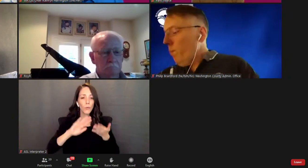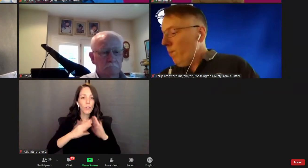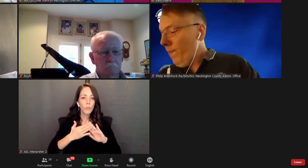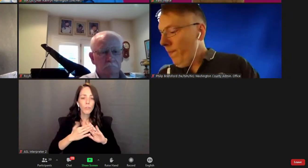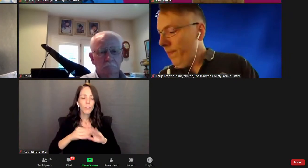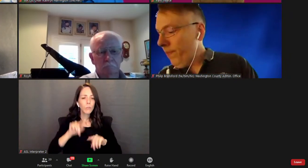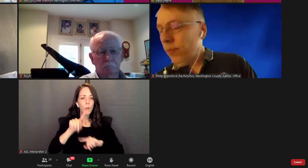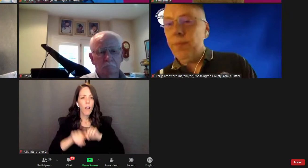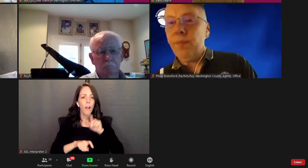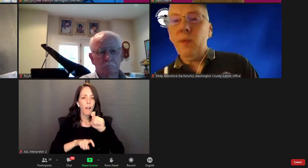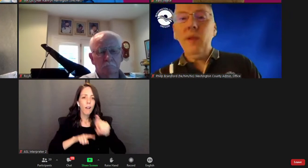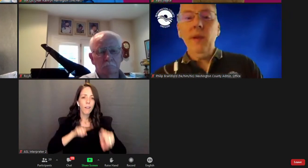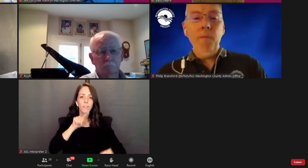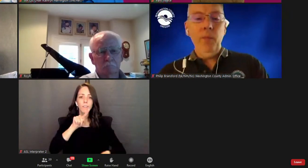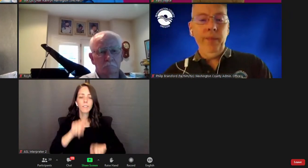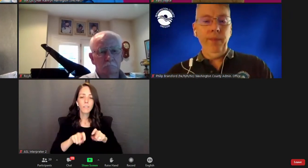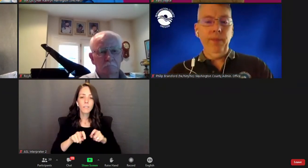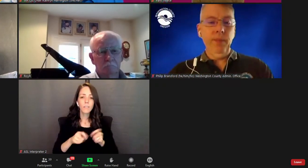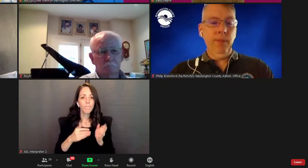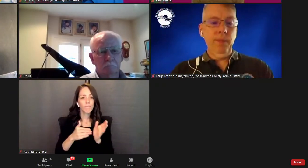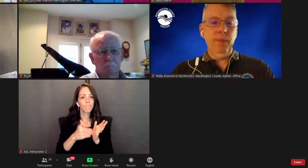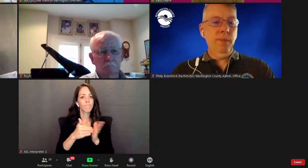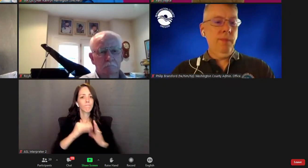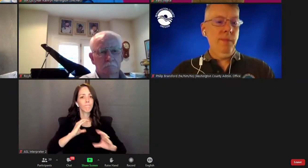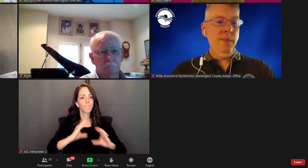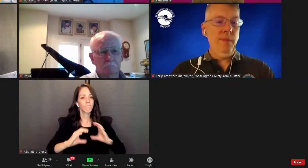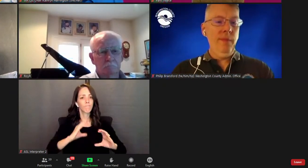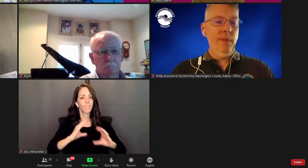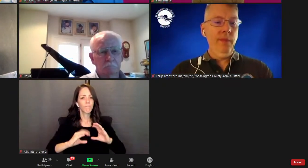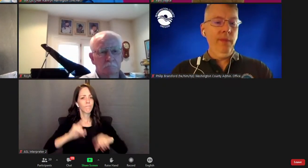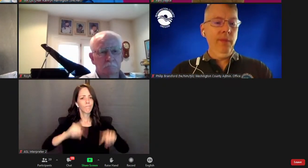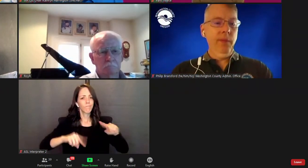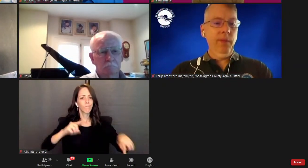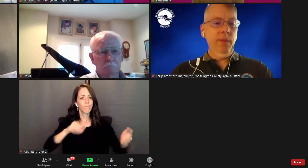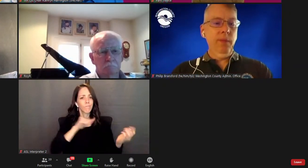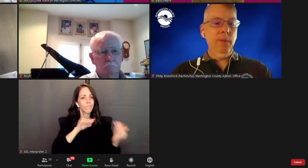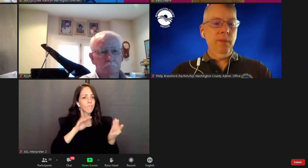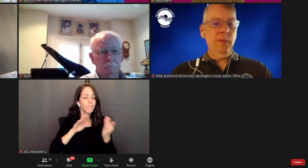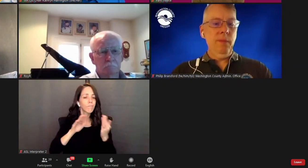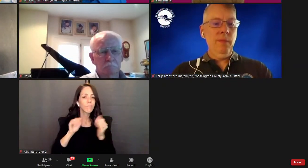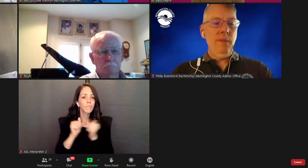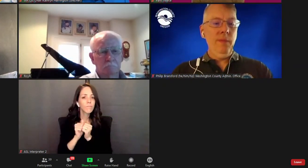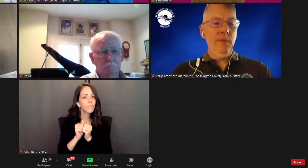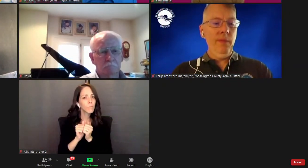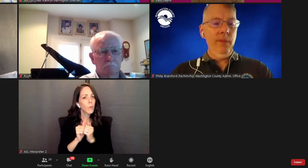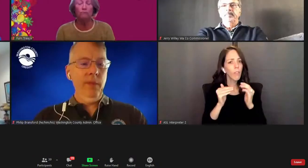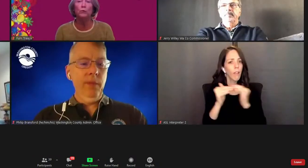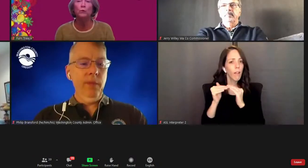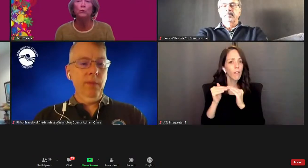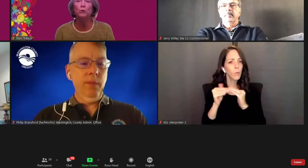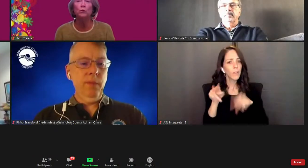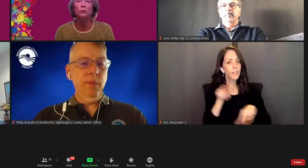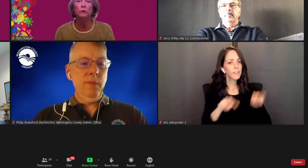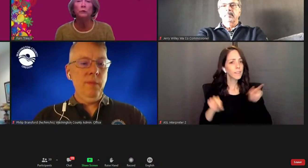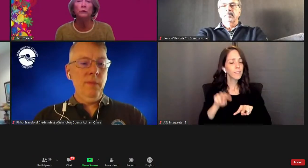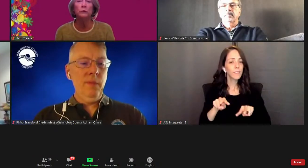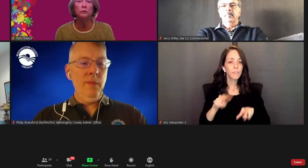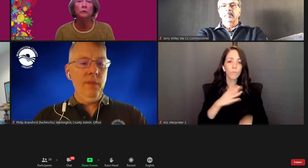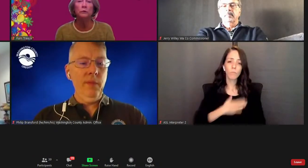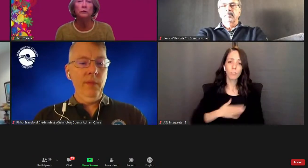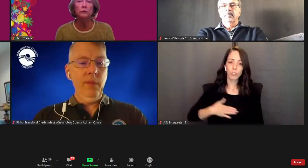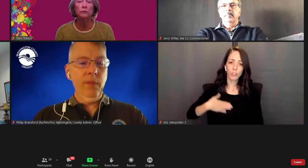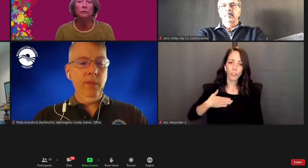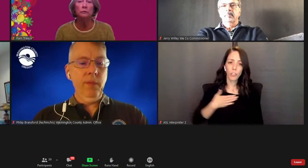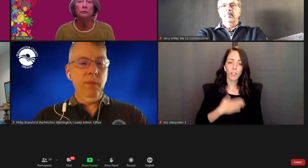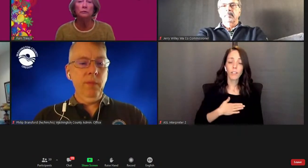ask questions. The frequent communication in various ways with an eye on equity is appreciated. My question